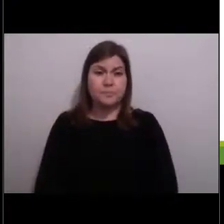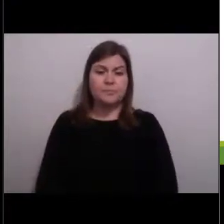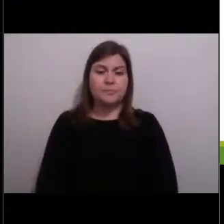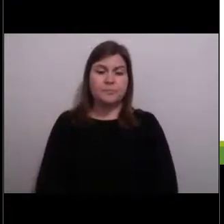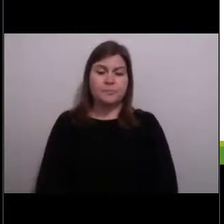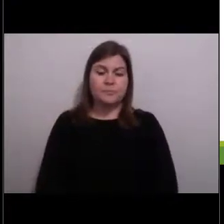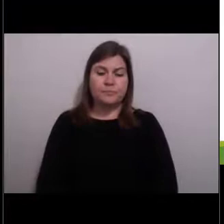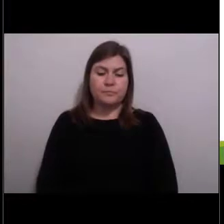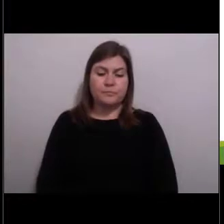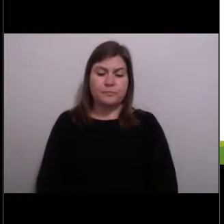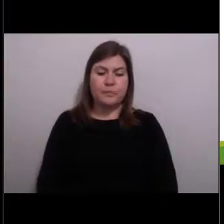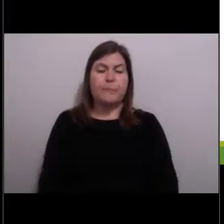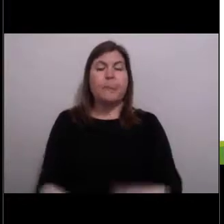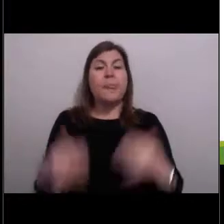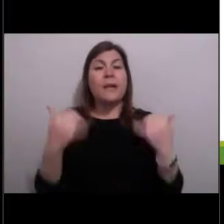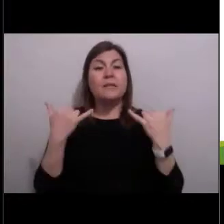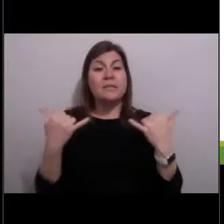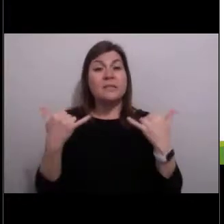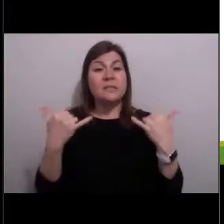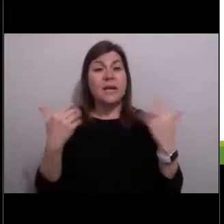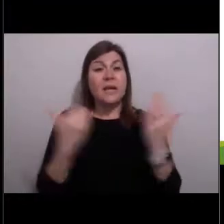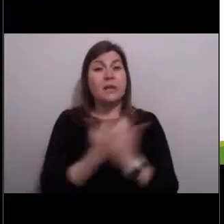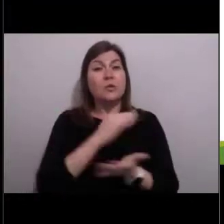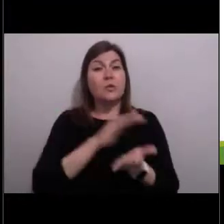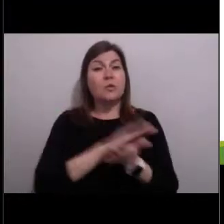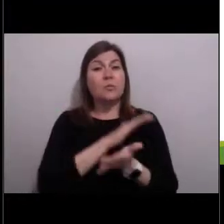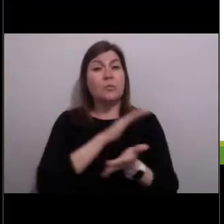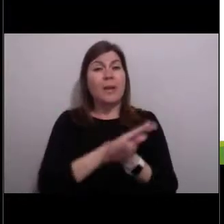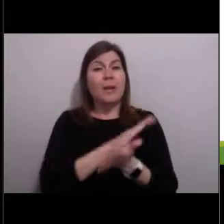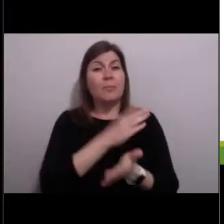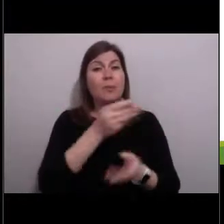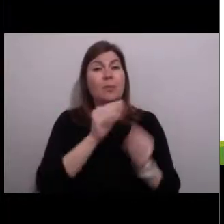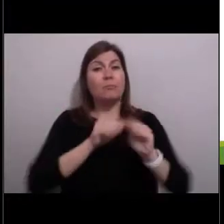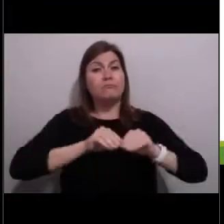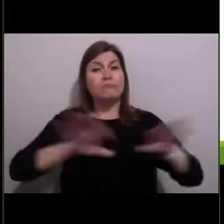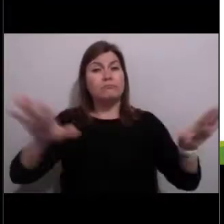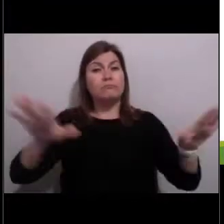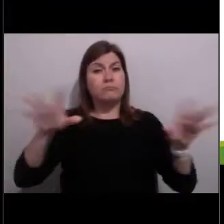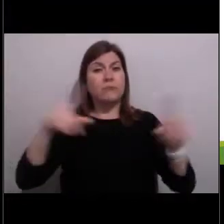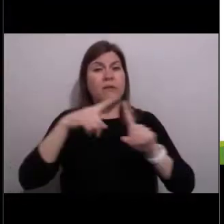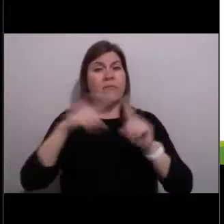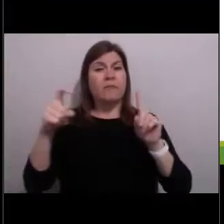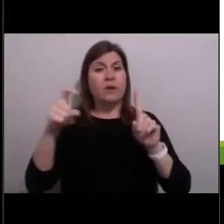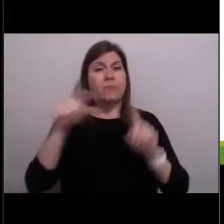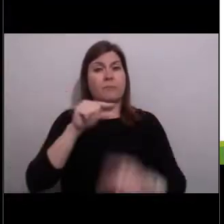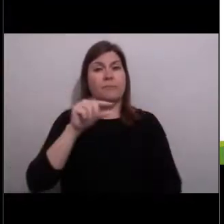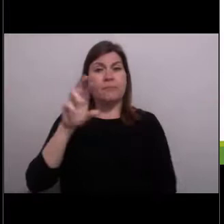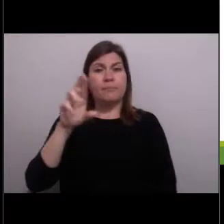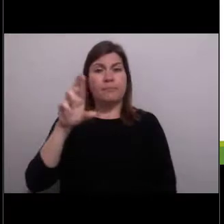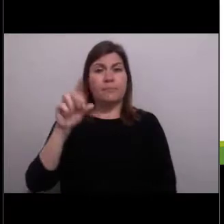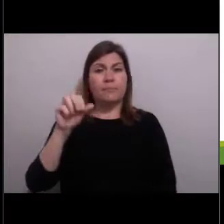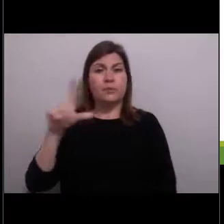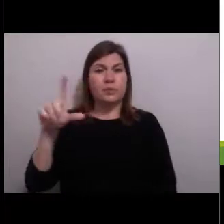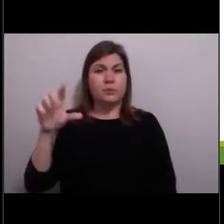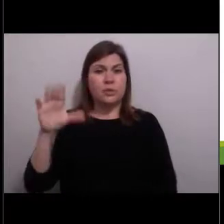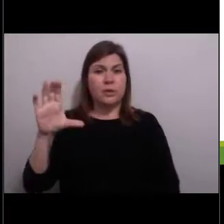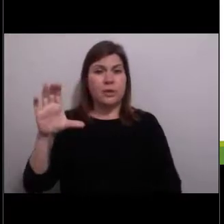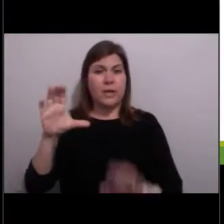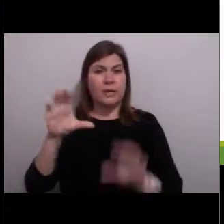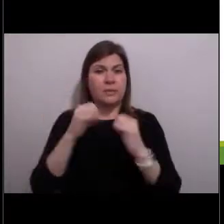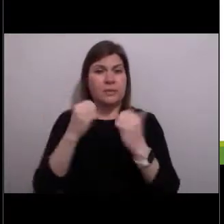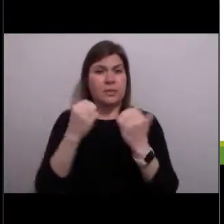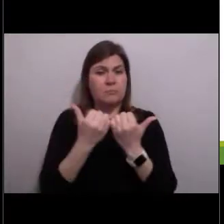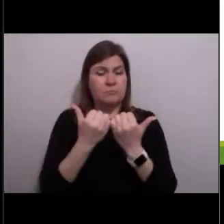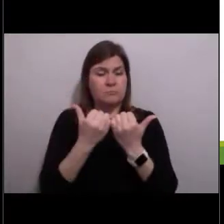the Canadian Academy of Geriatric Psychiatry and Canadian Coalition for Seniors Mental Health that looks at the